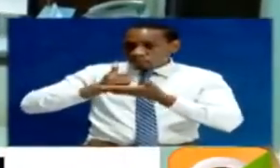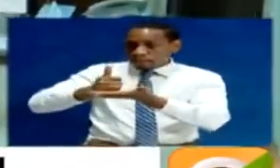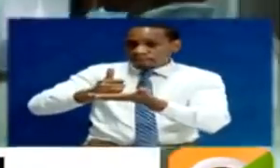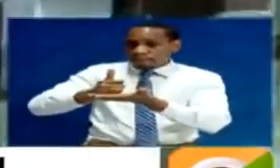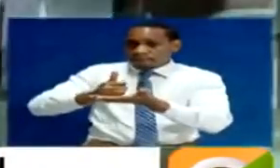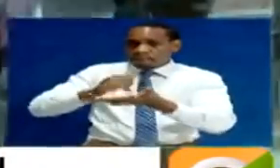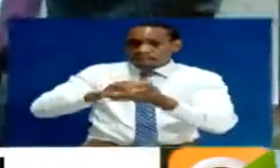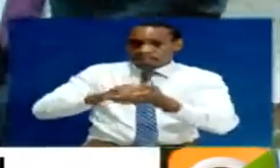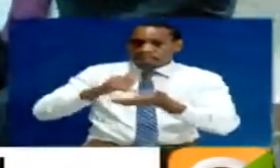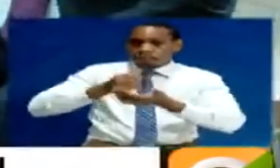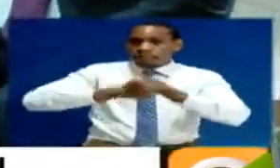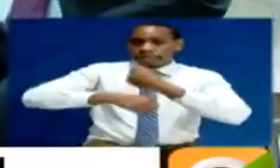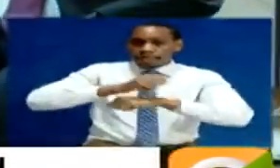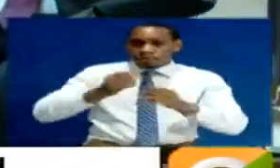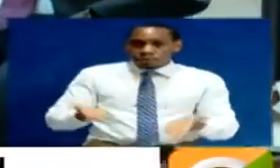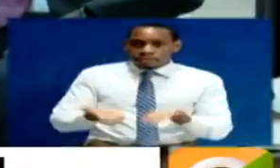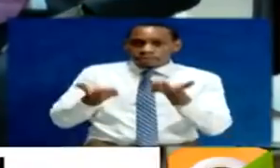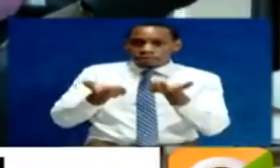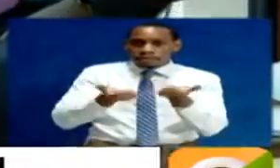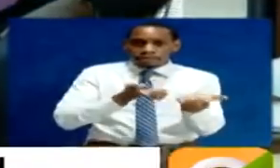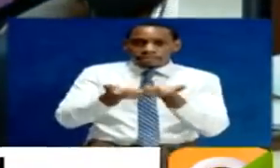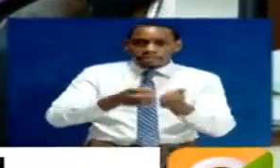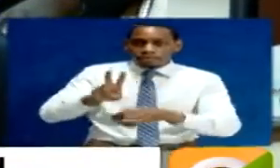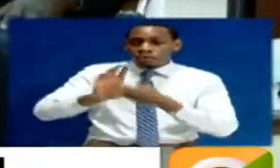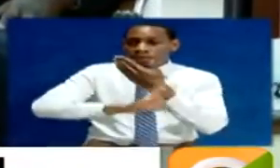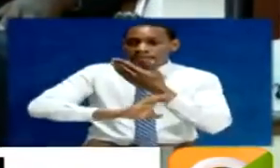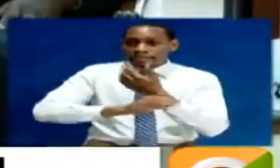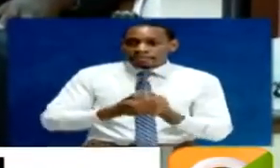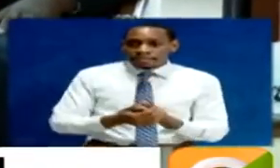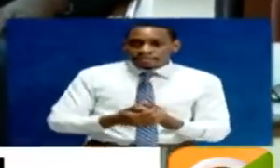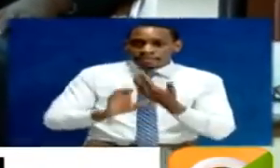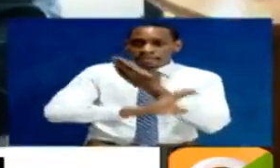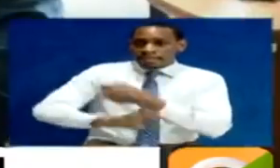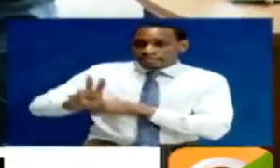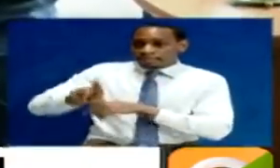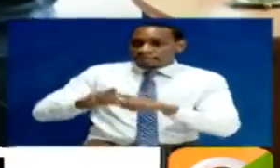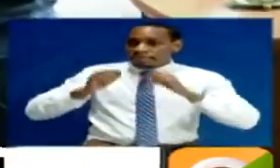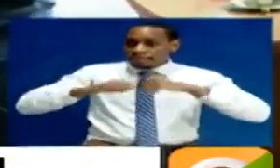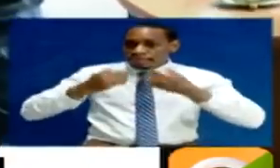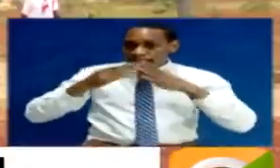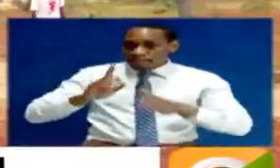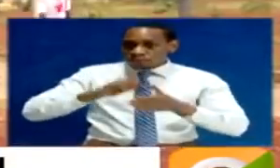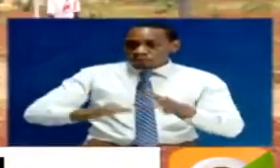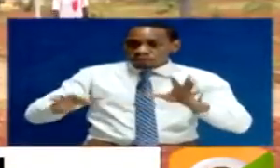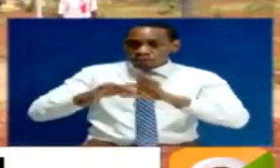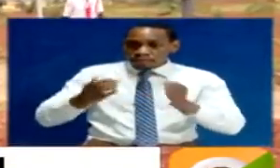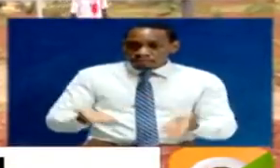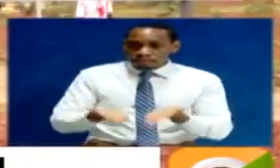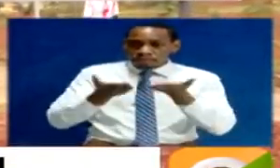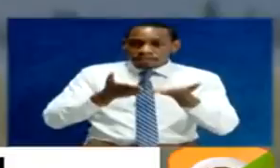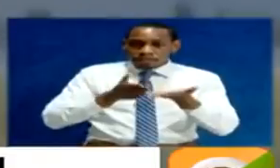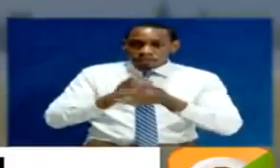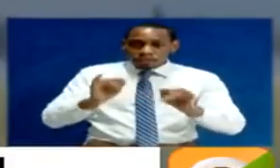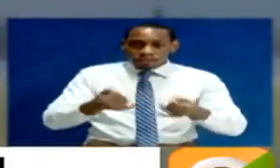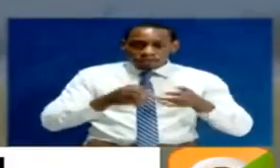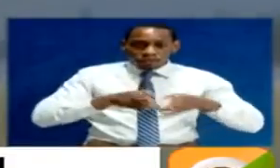facilitating as part of measures to boost trade between the two nations. The two nations also agreed to improve connectivity through new